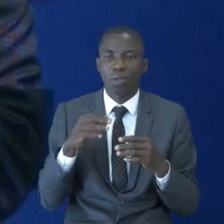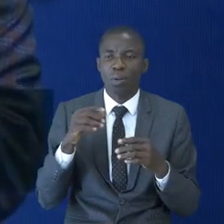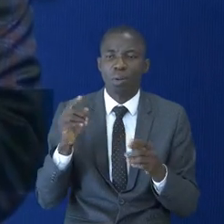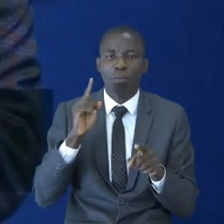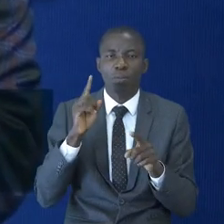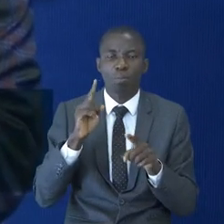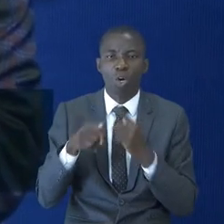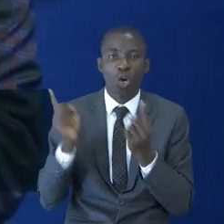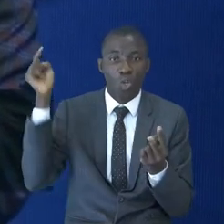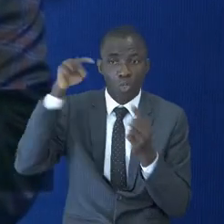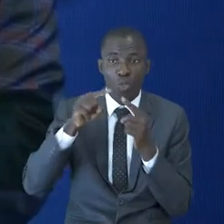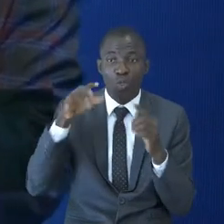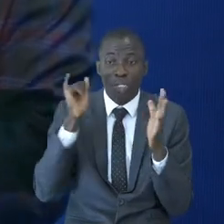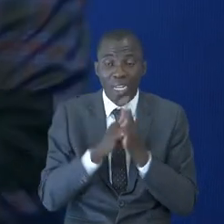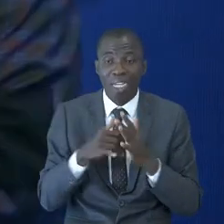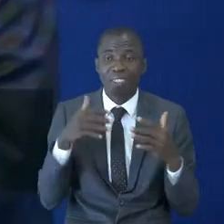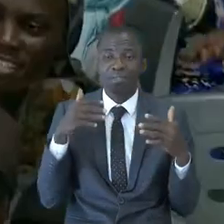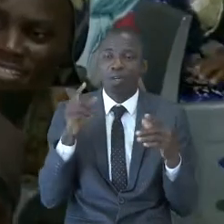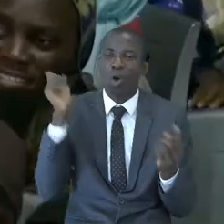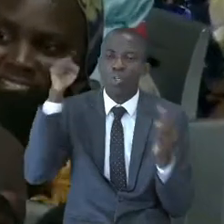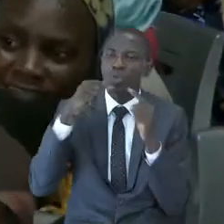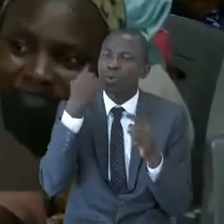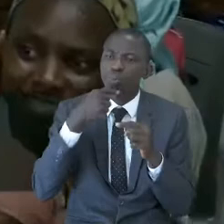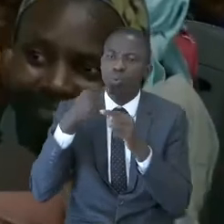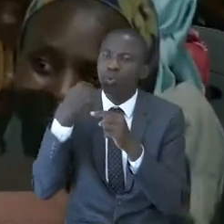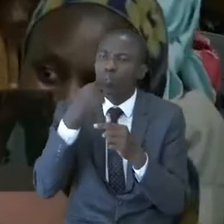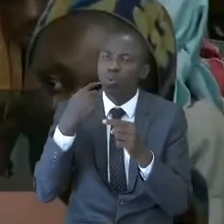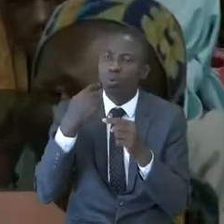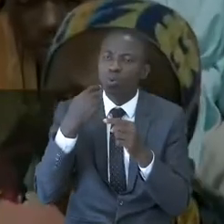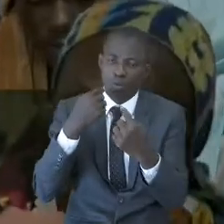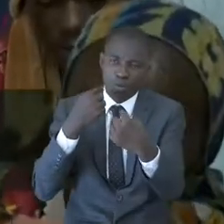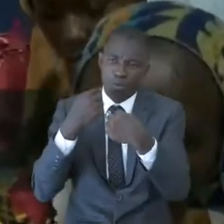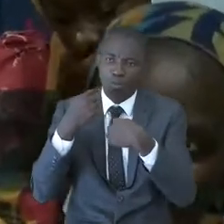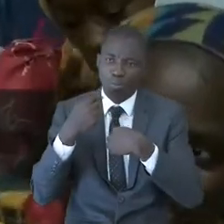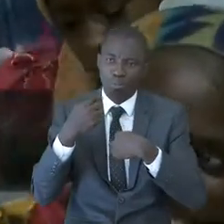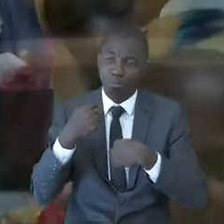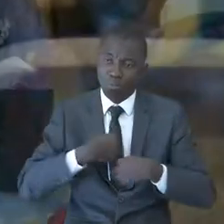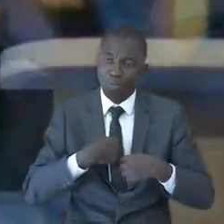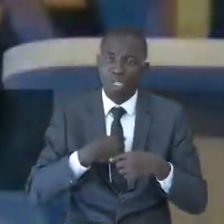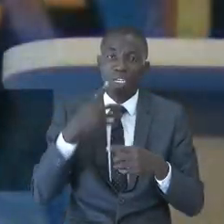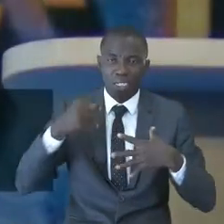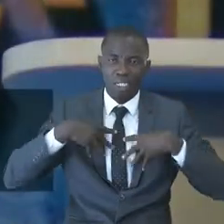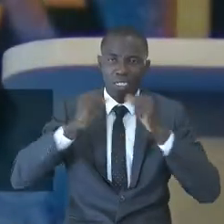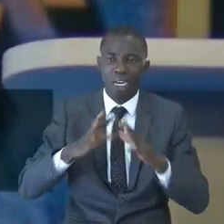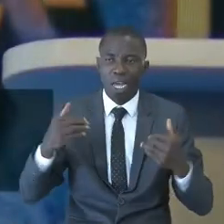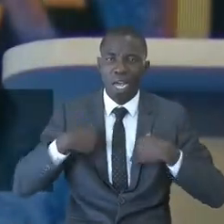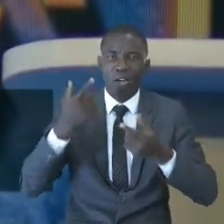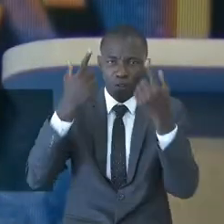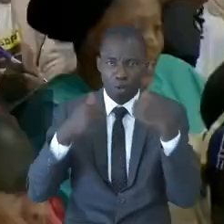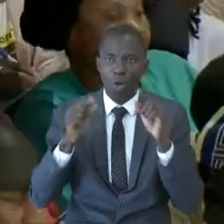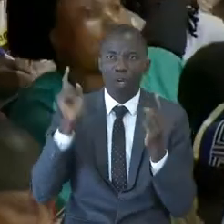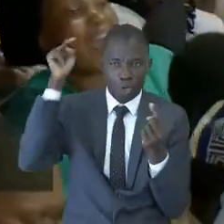I said, who? The healer has come tonight for you.